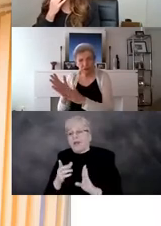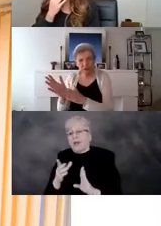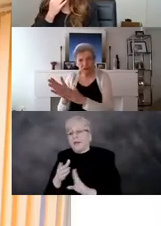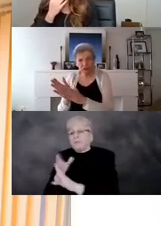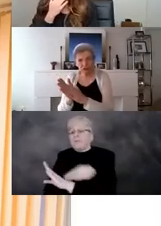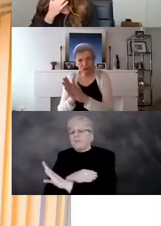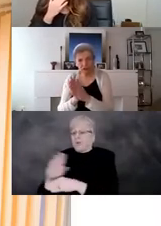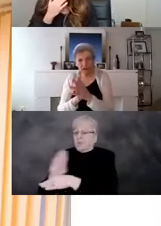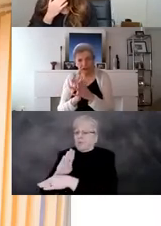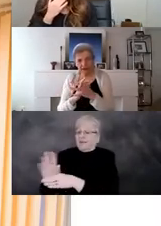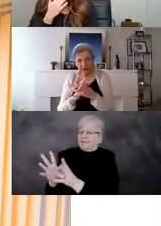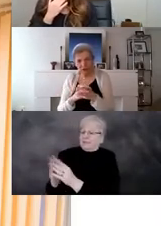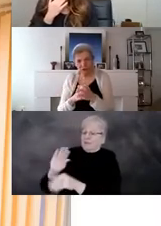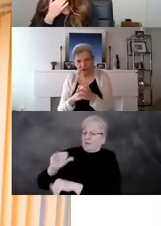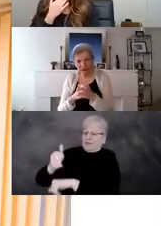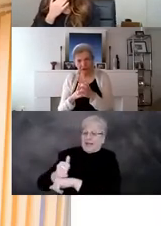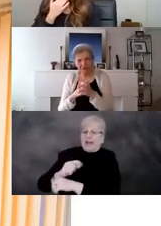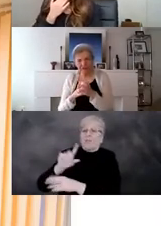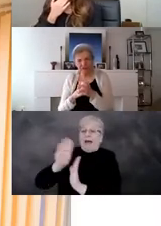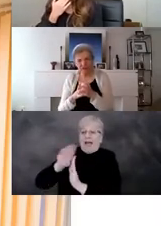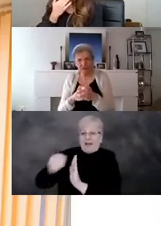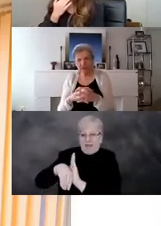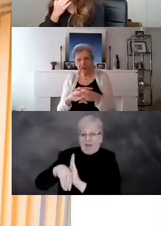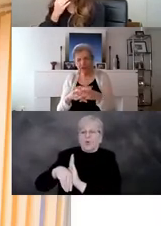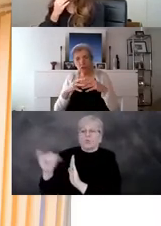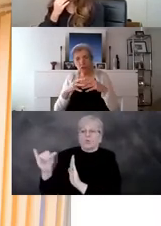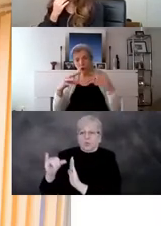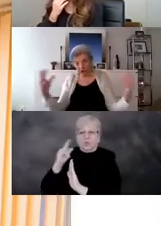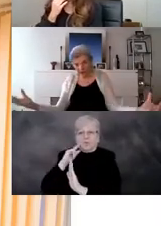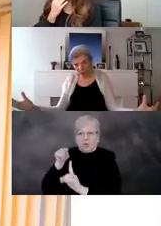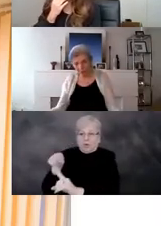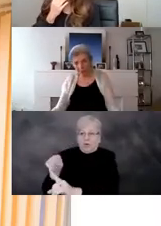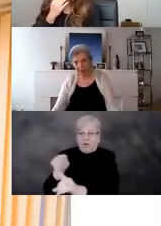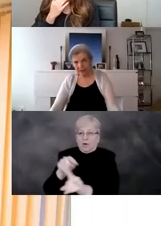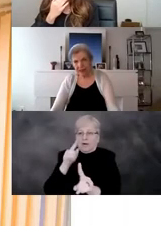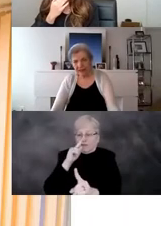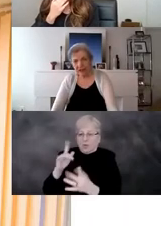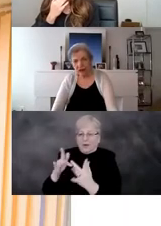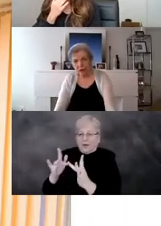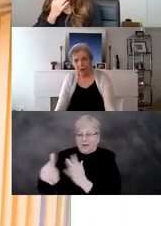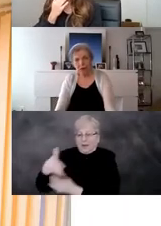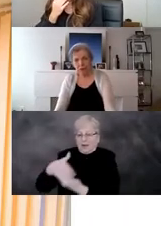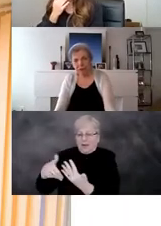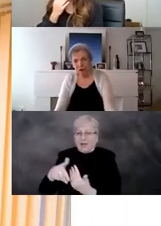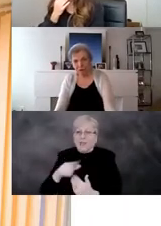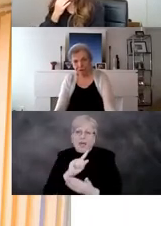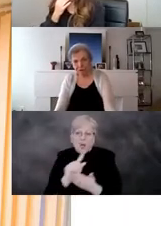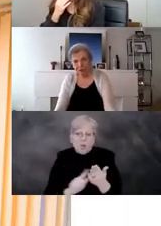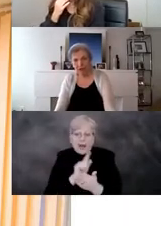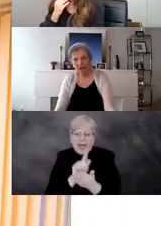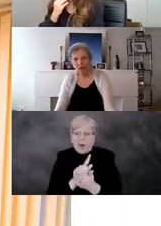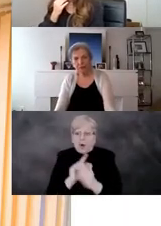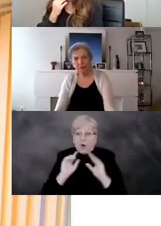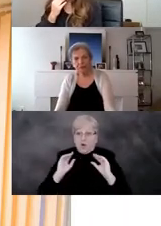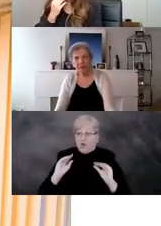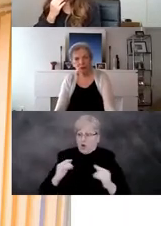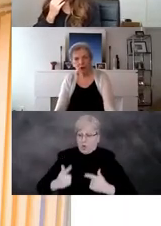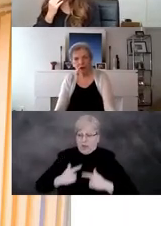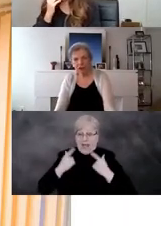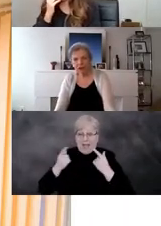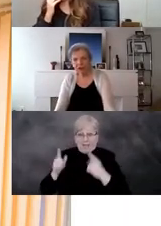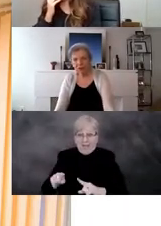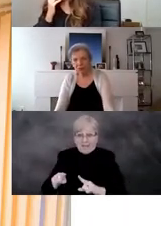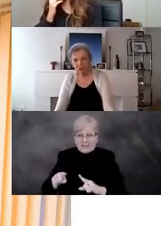meetings and social hours at the events. In the one hour band, AERA will be offering a number of